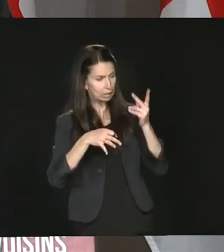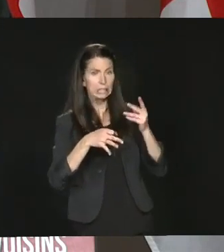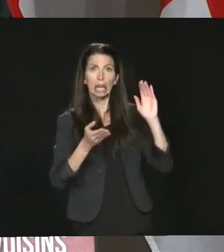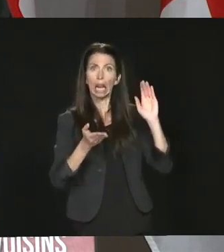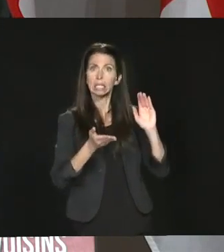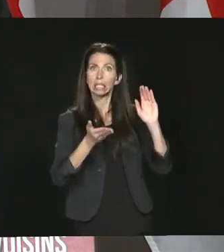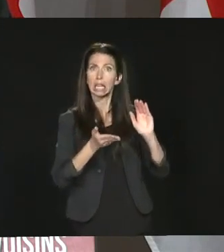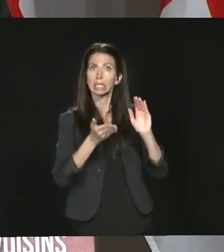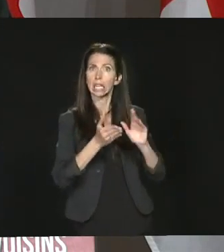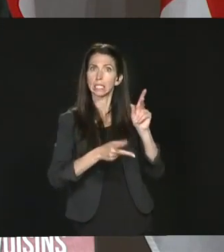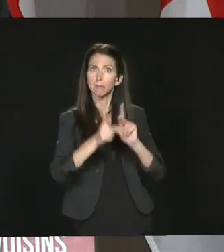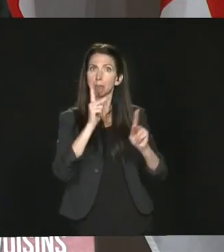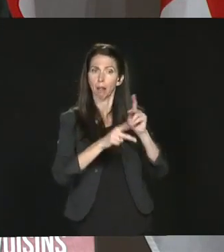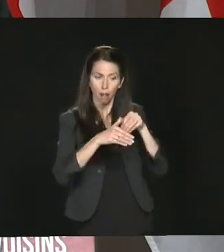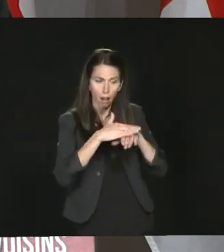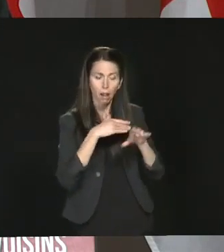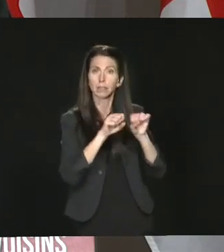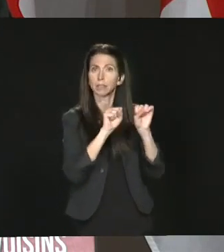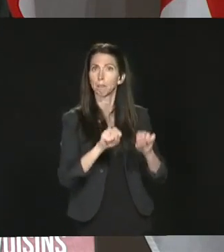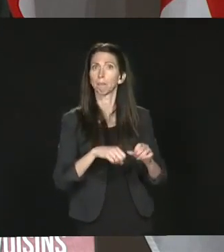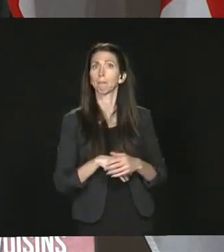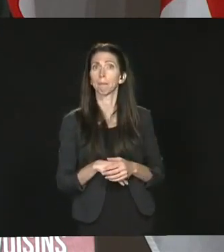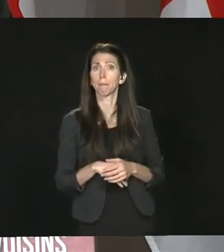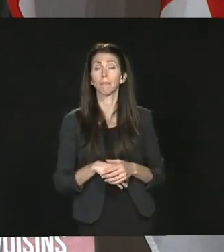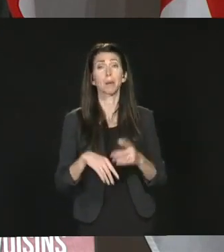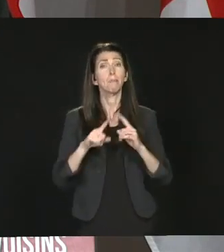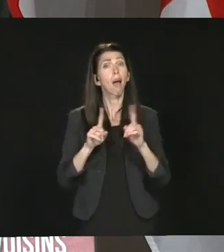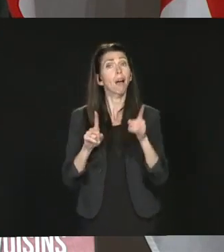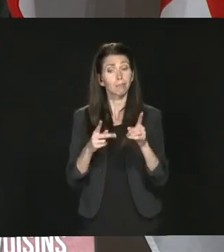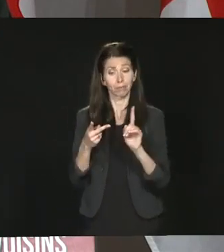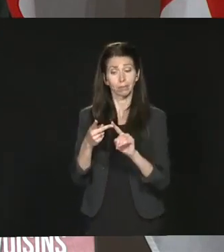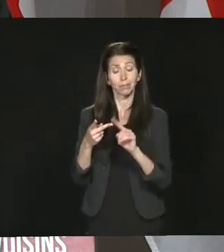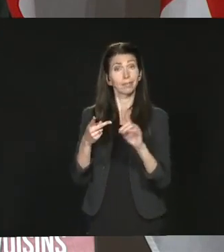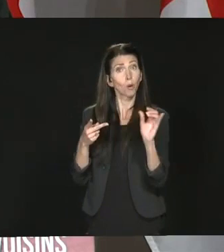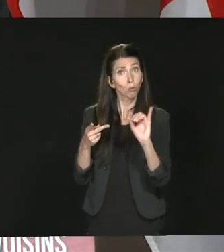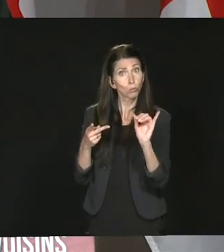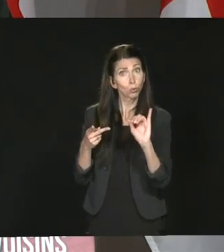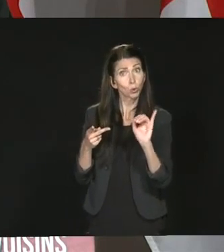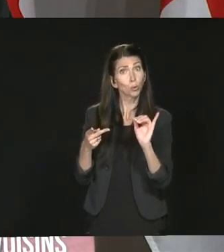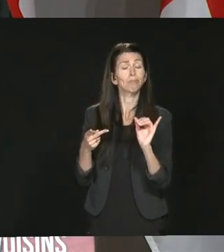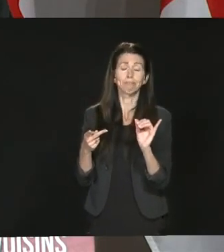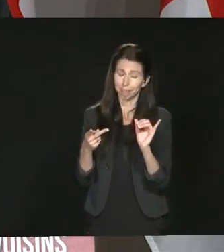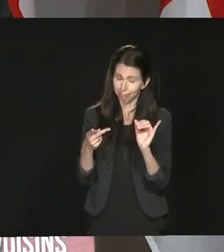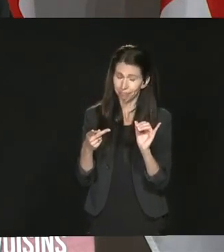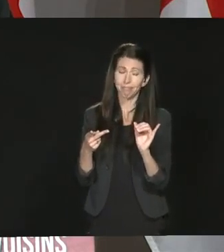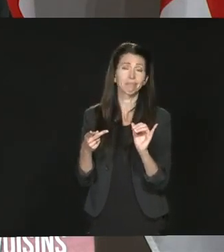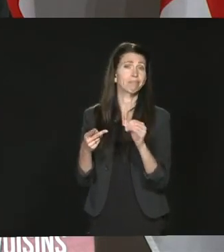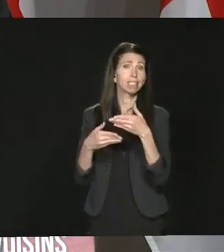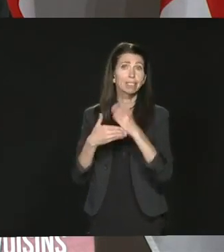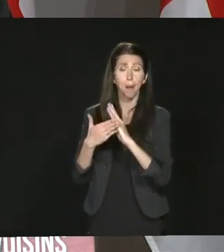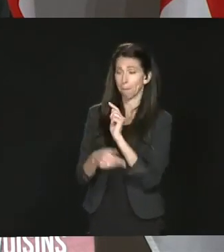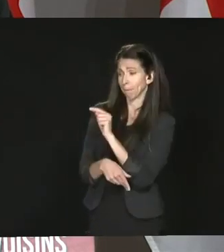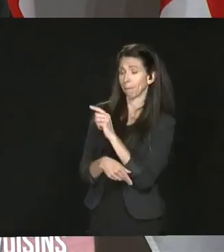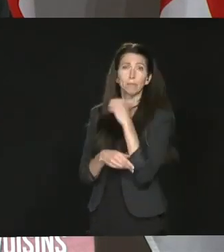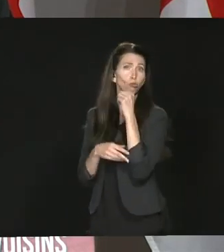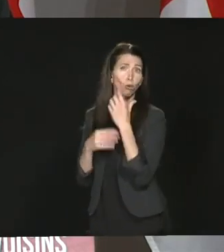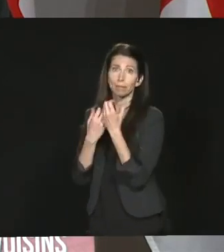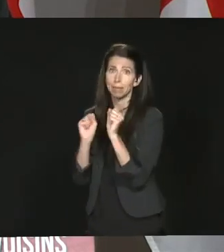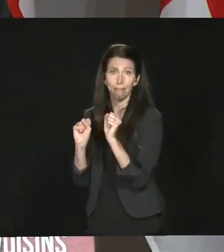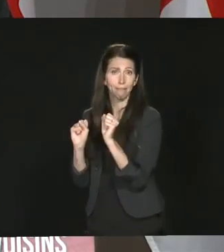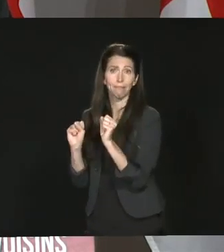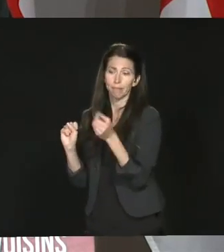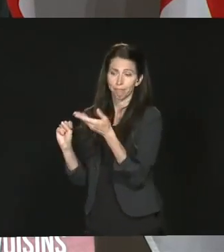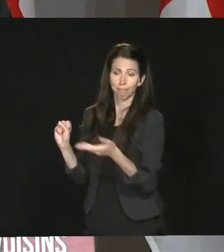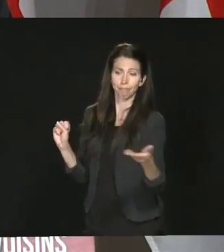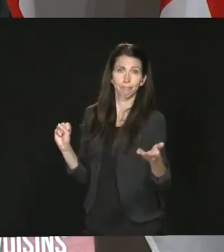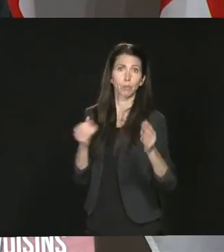also recognize, Justin, that there are a number of people for whom it is not safe to release back into the community. And that's why the work that Correction Services Canada